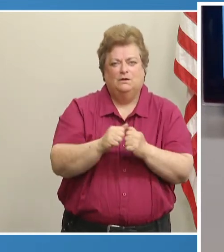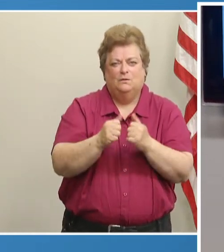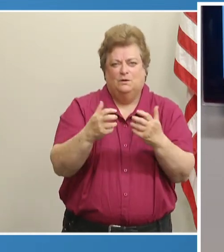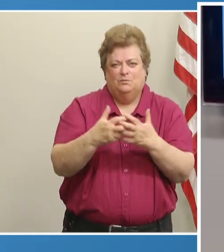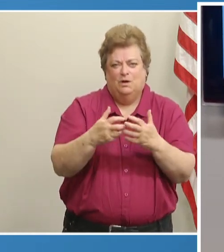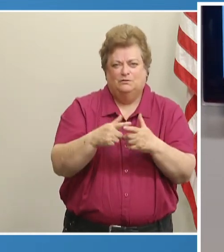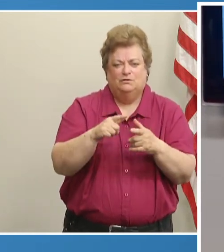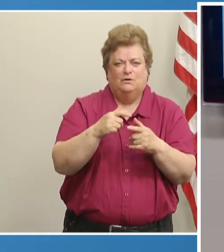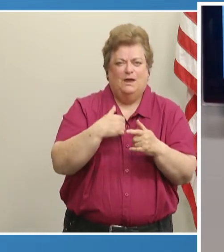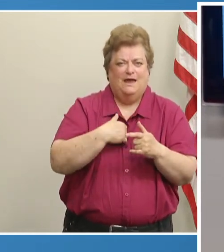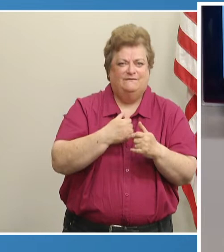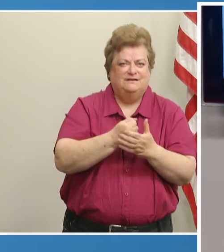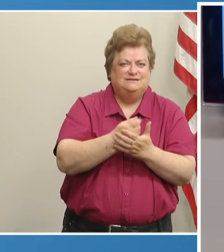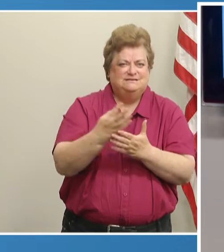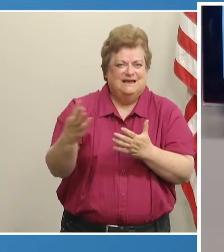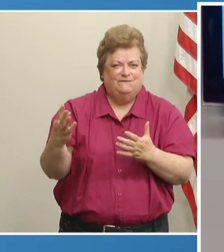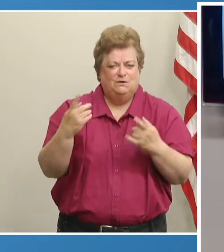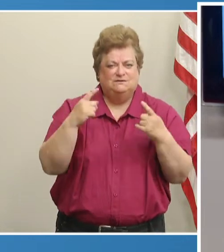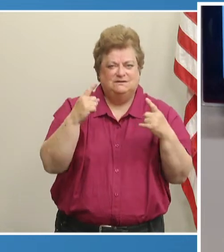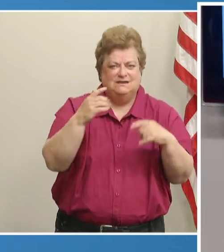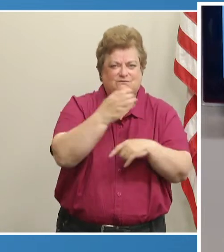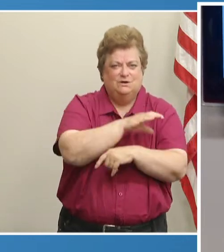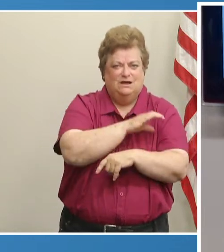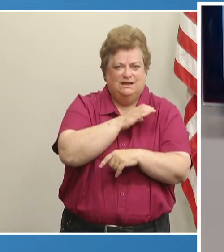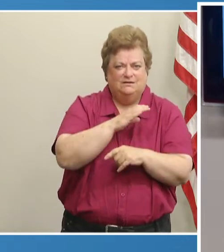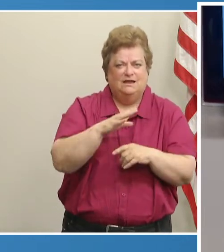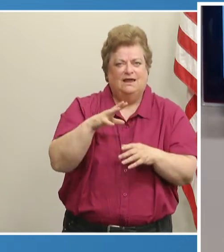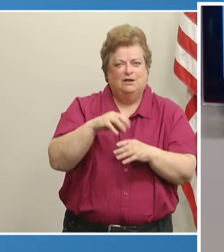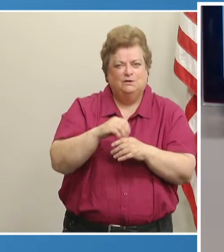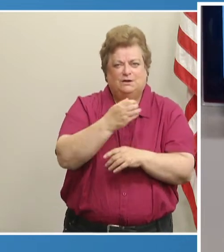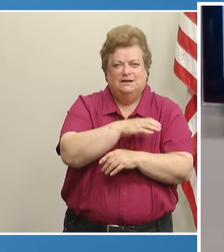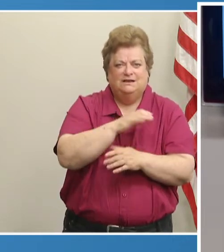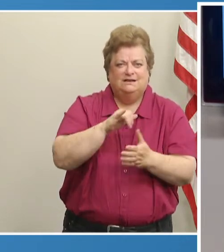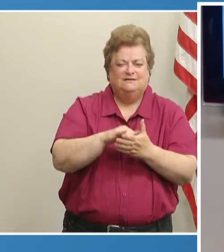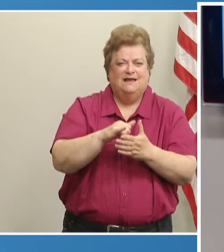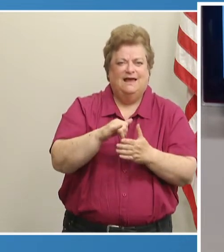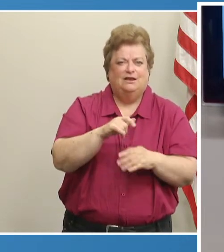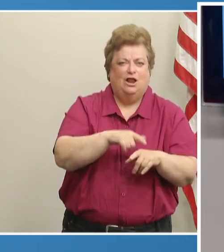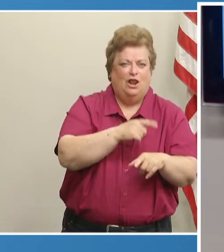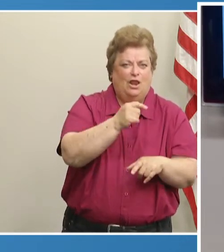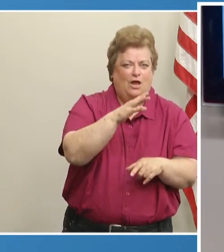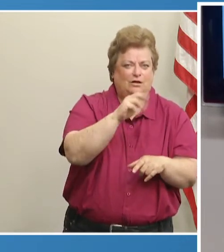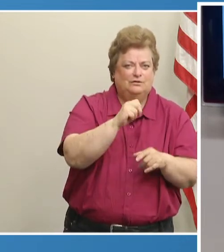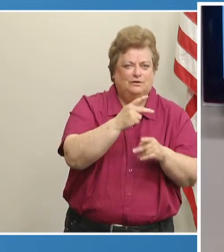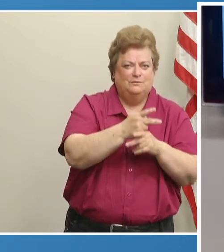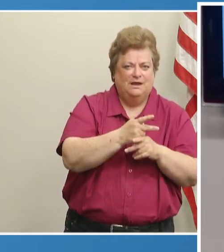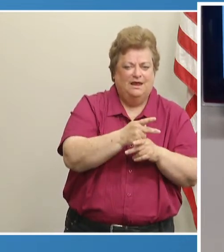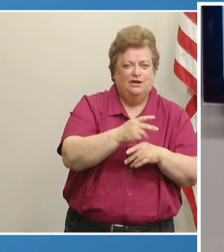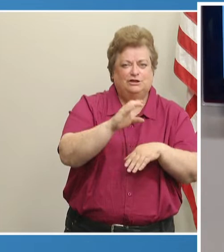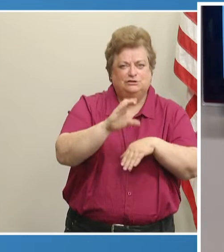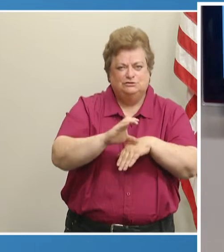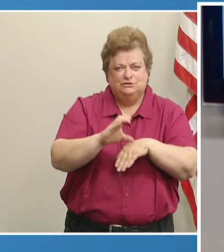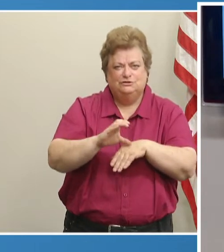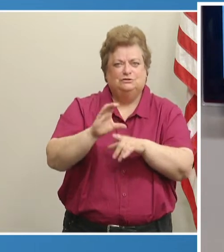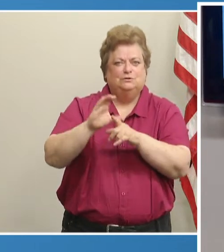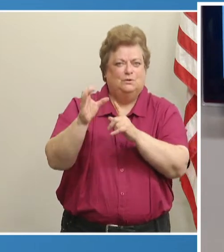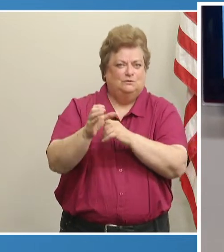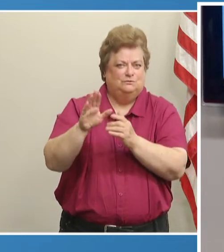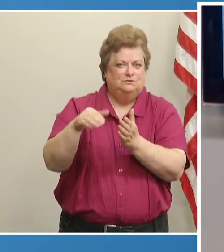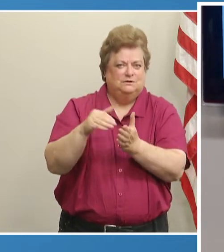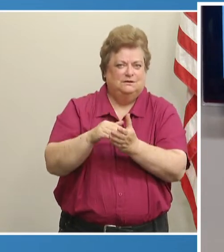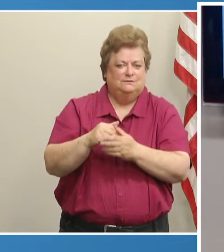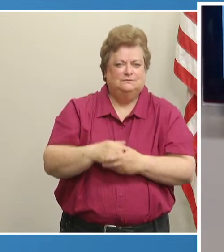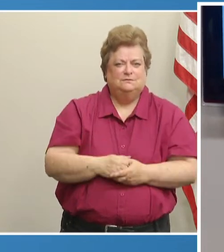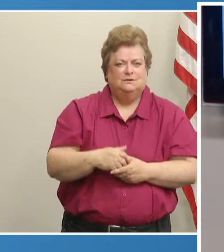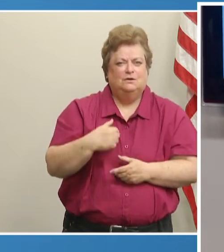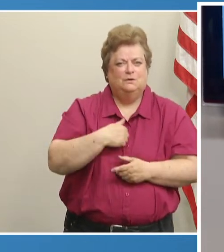several successful clinics in our community, including clinics at long-term care facilities, churches, and cultural centers.